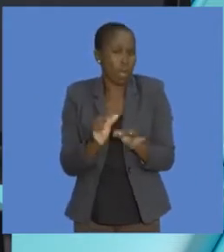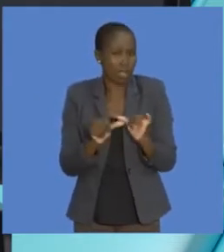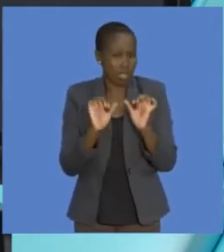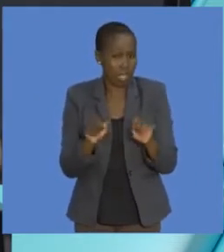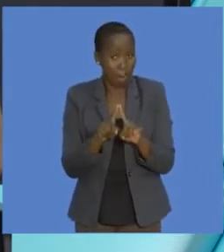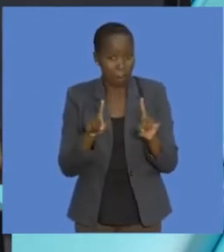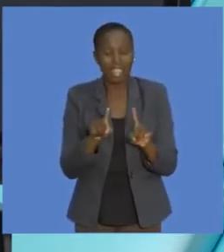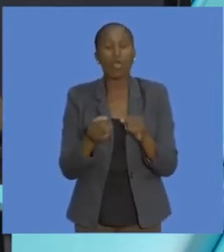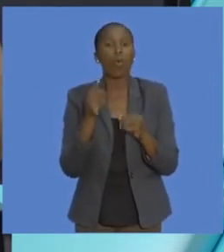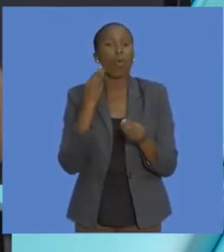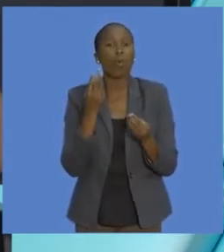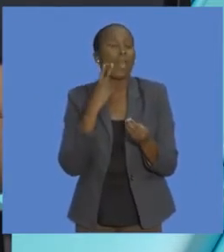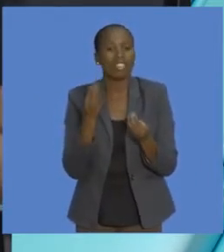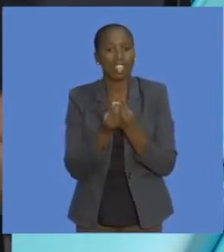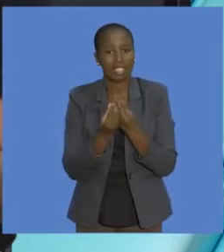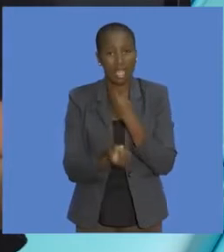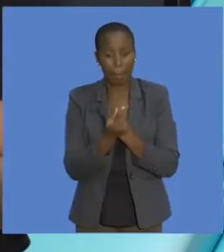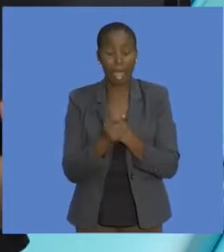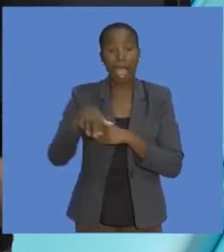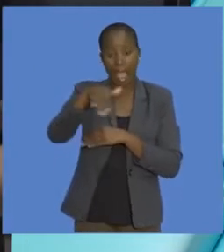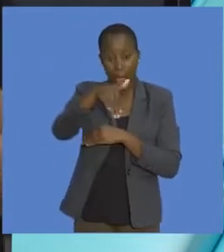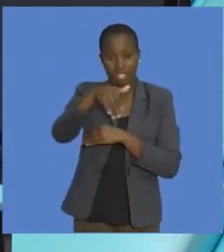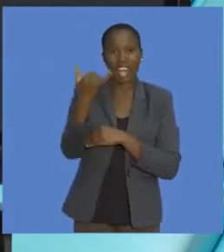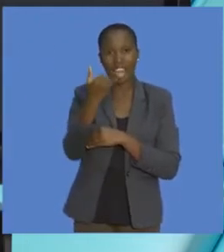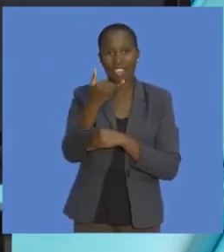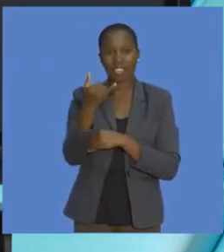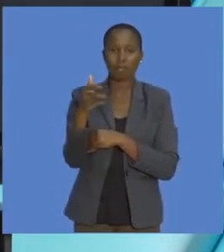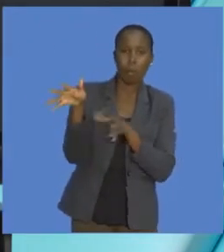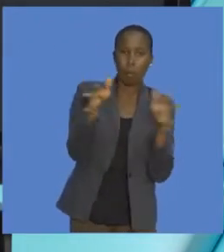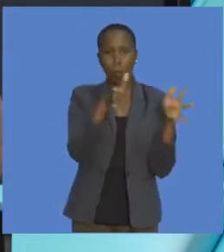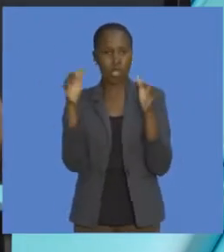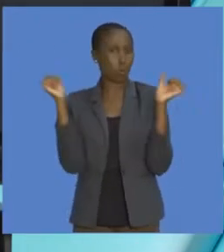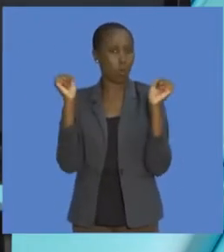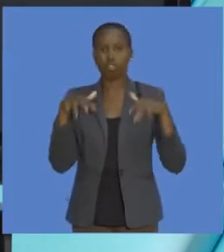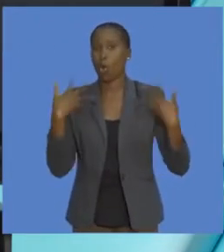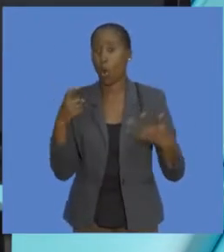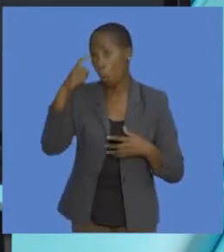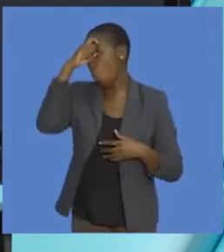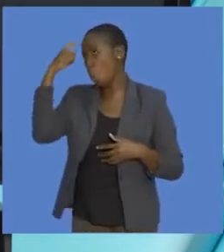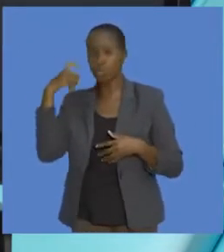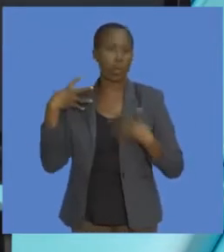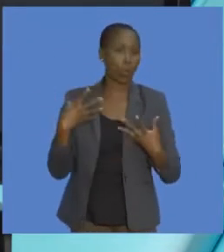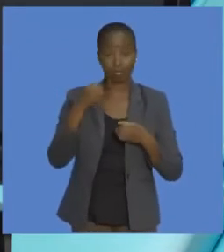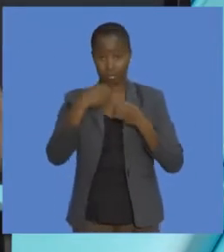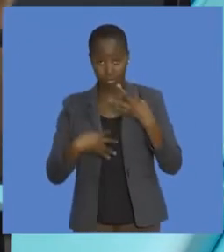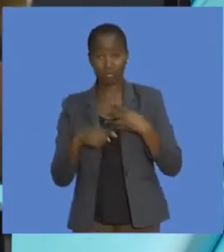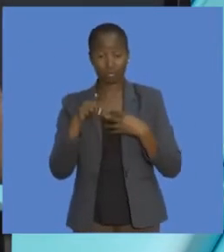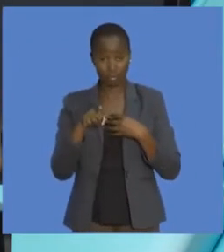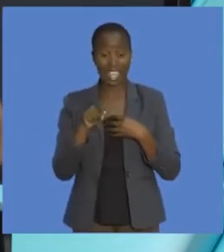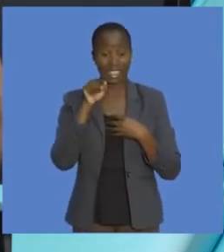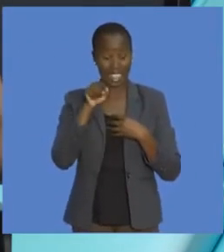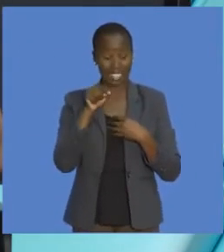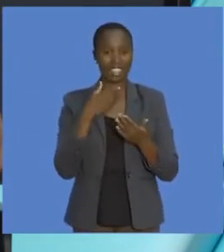is extremely low? And that's because the body has mechanisms to ensure that the core temperature remains